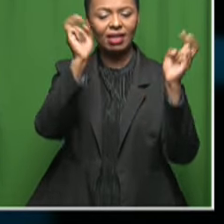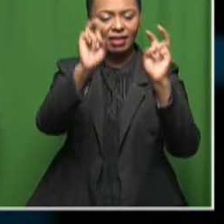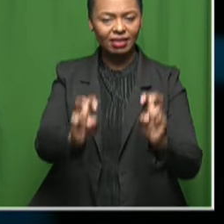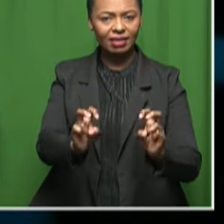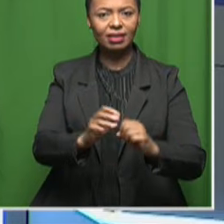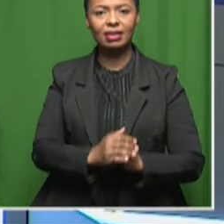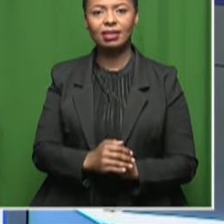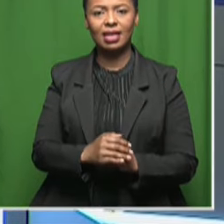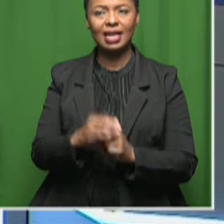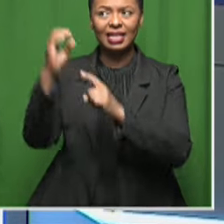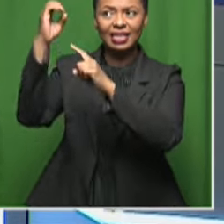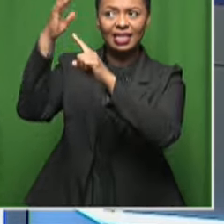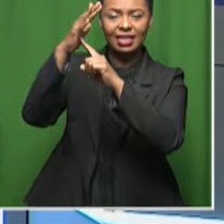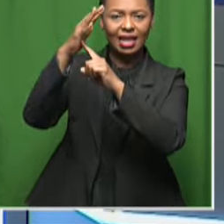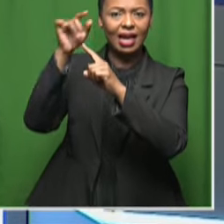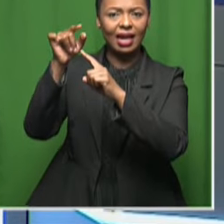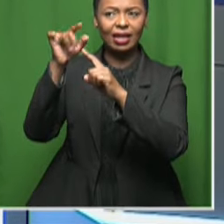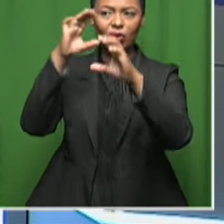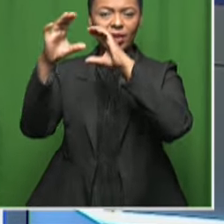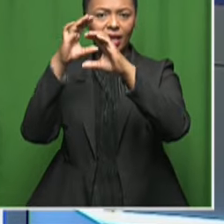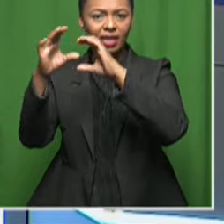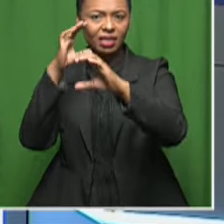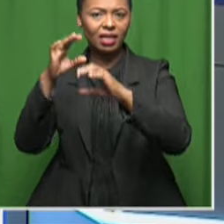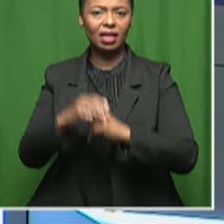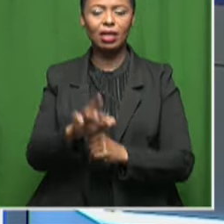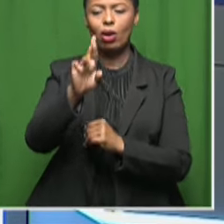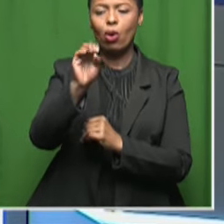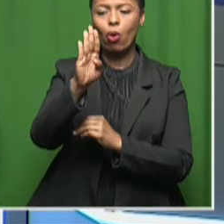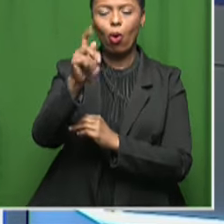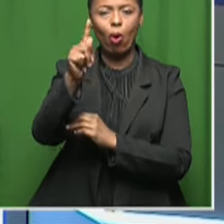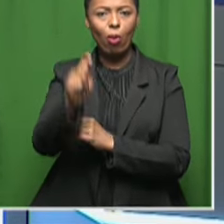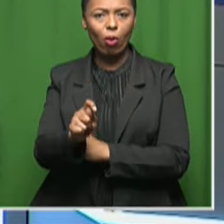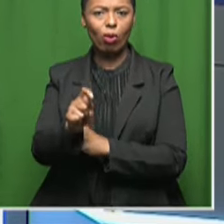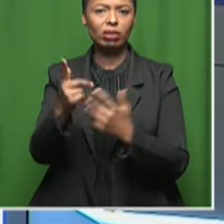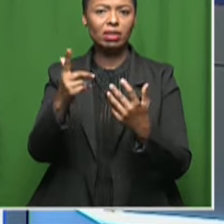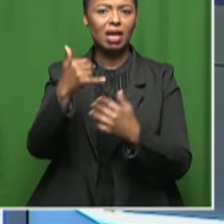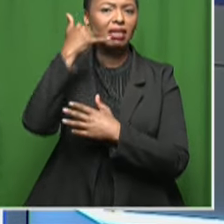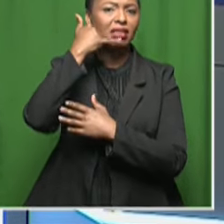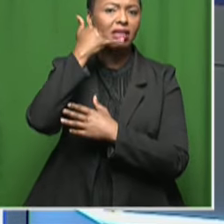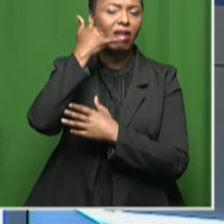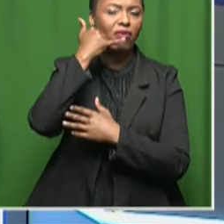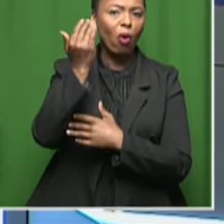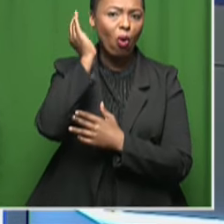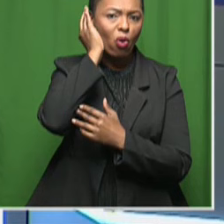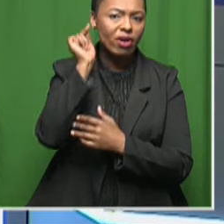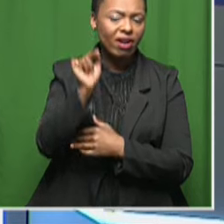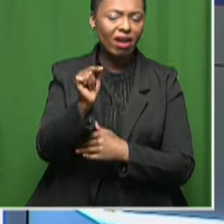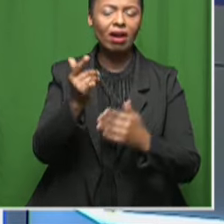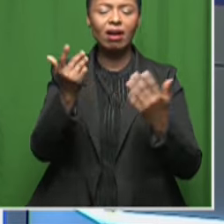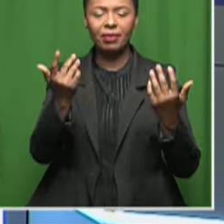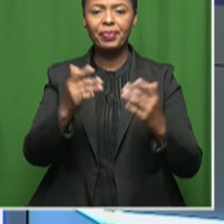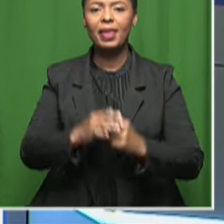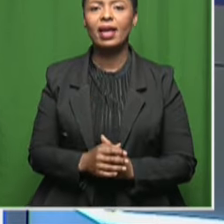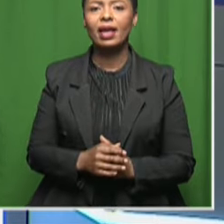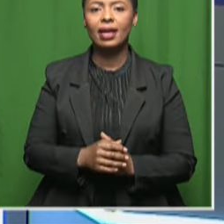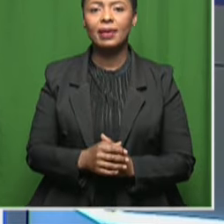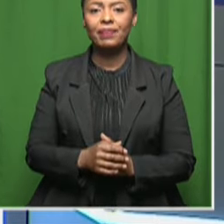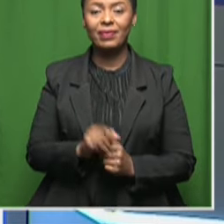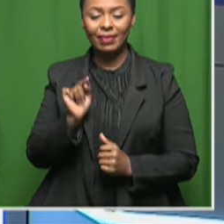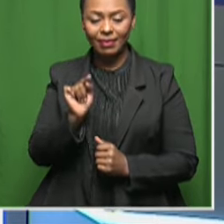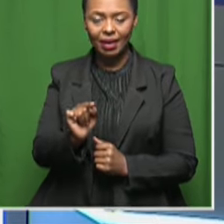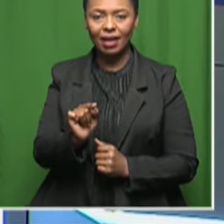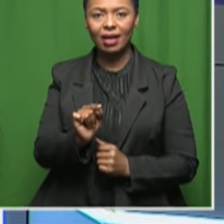satellite communications, the robotics, and the list goes on. Cell phones is going to impugn the